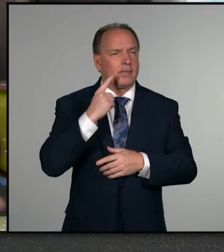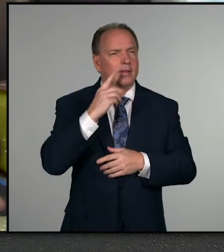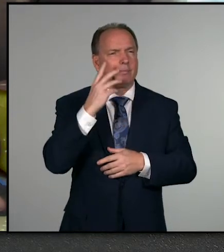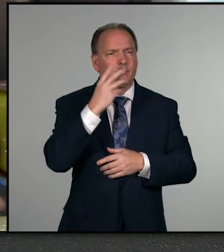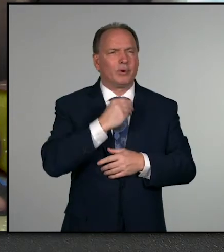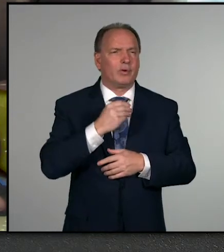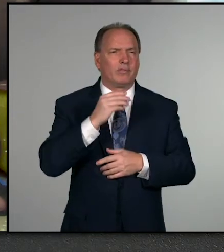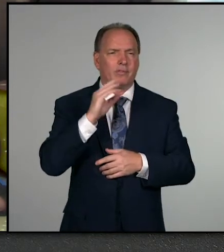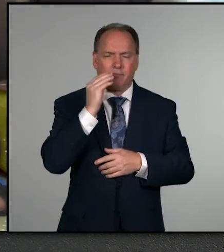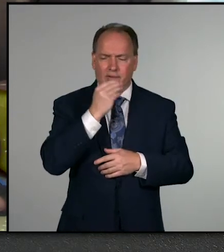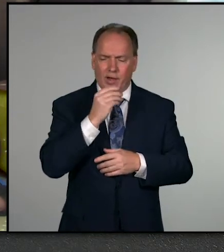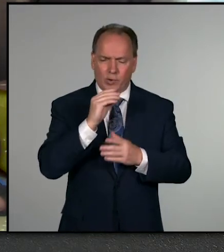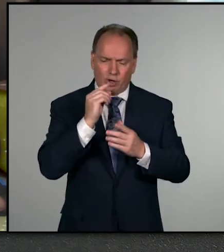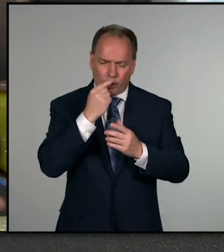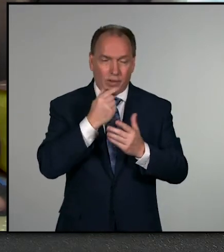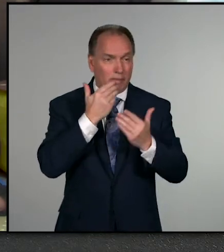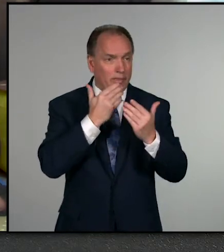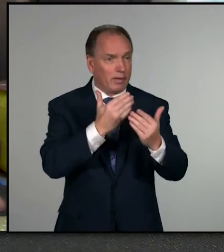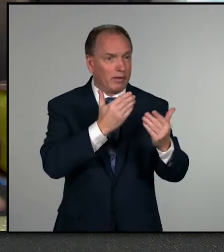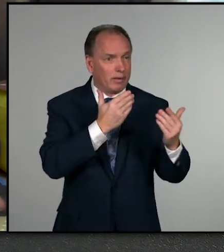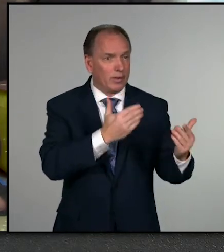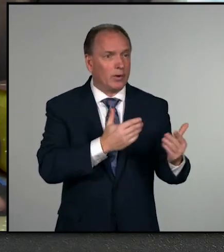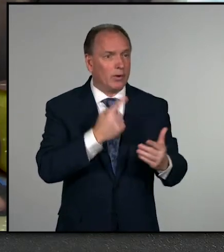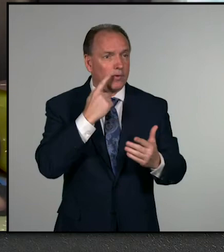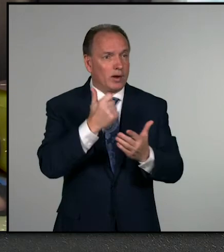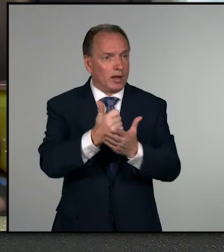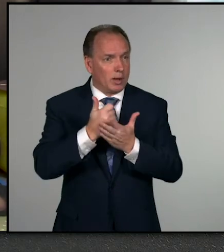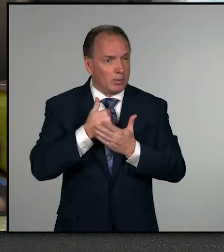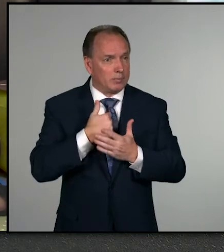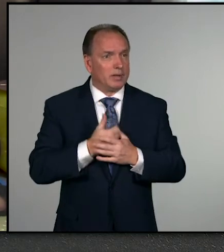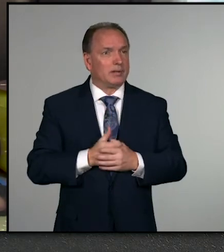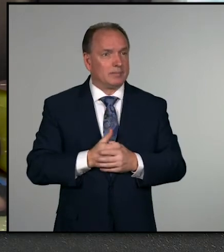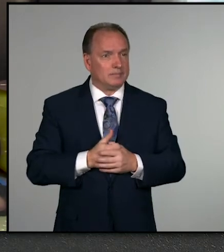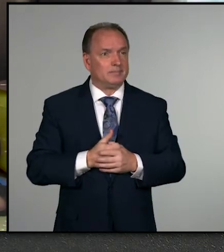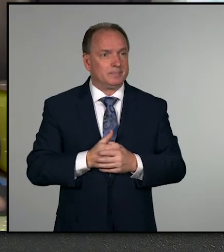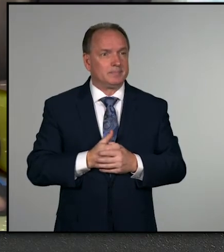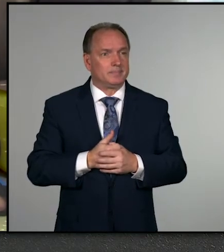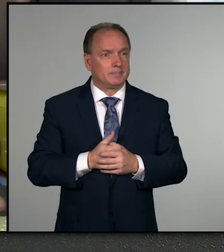think we made a beautiful flower garden. Thank you for your help.